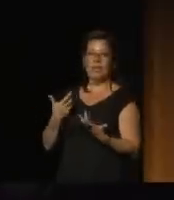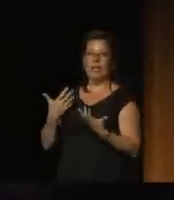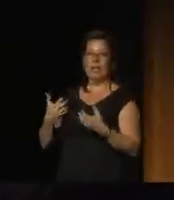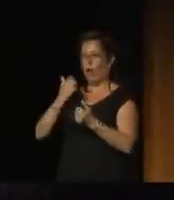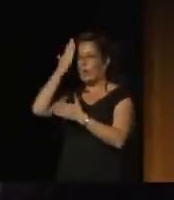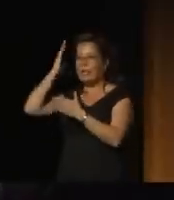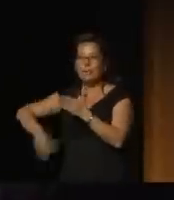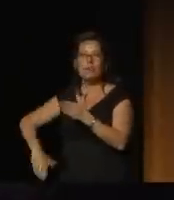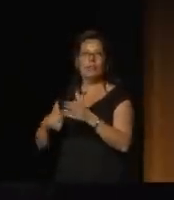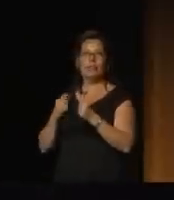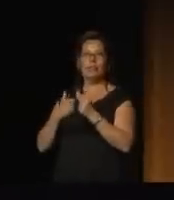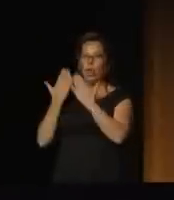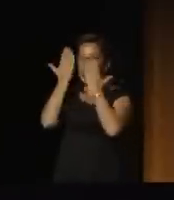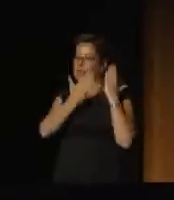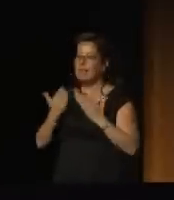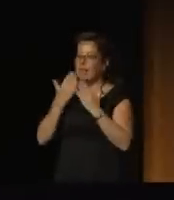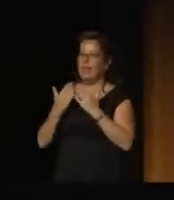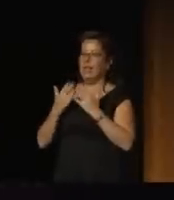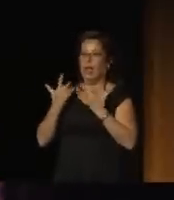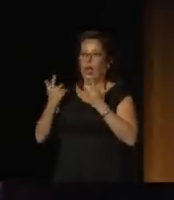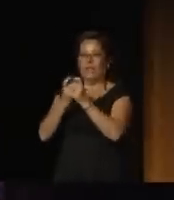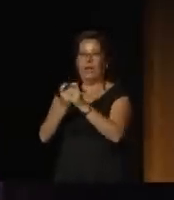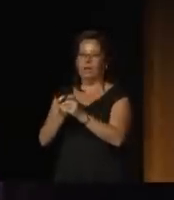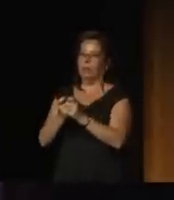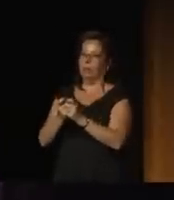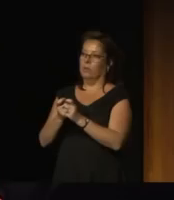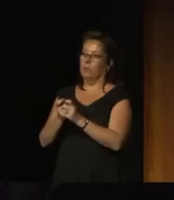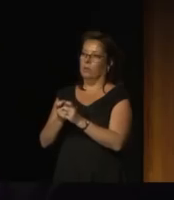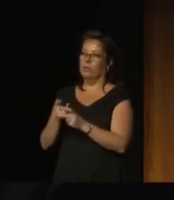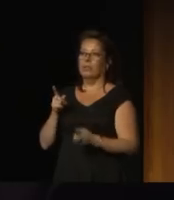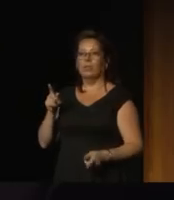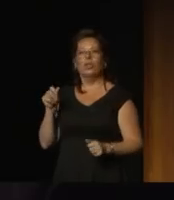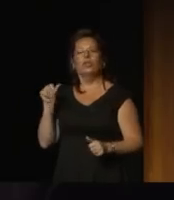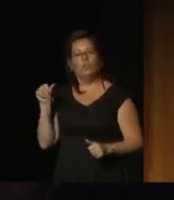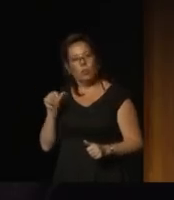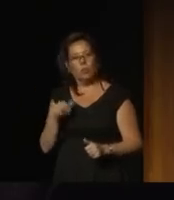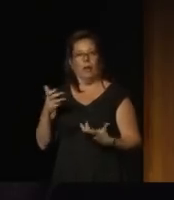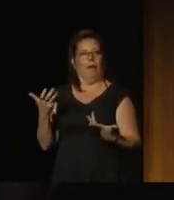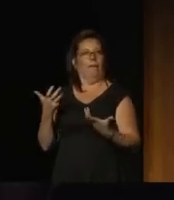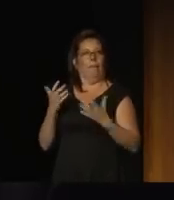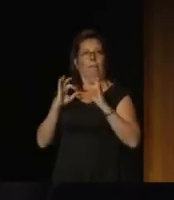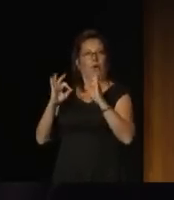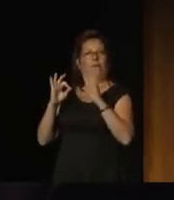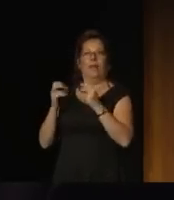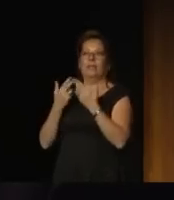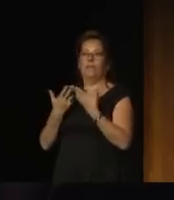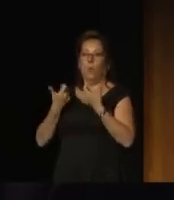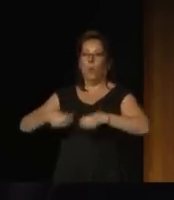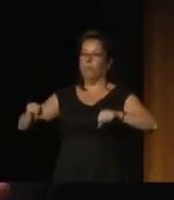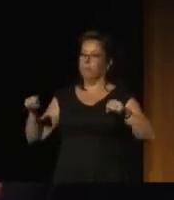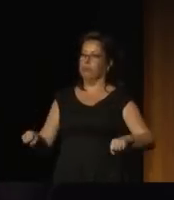her likability factor was a problem from the moment she became first lady. They just didn't know how to deal with a strong,